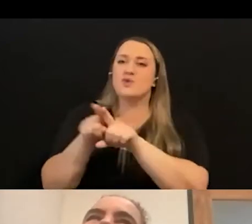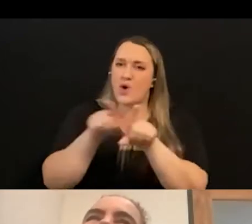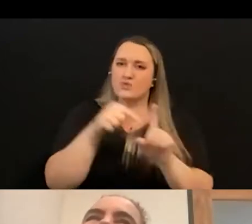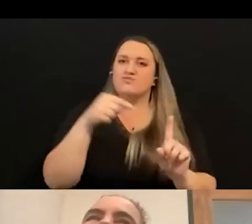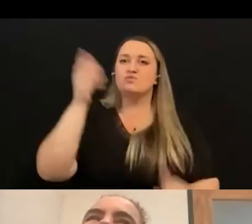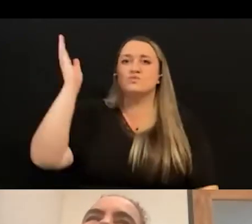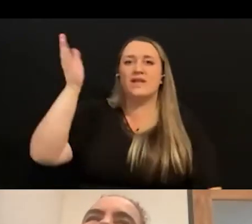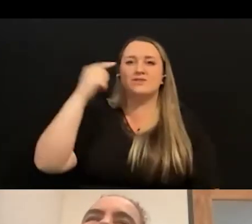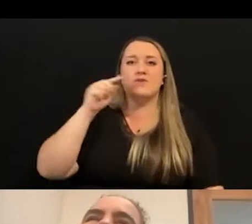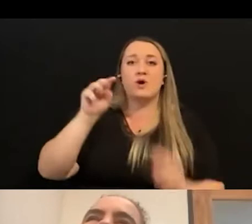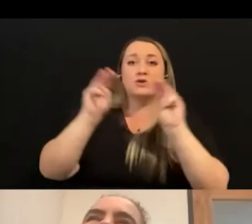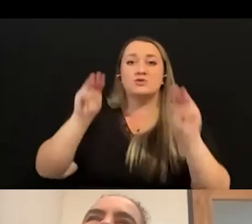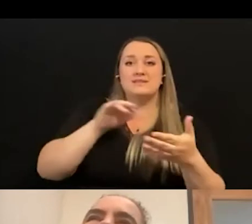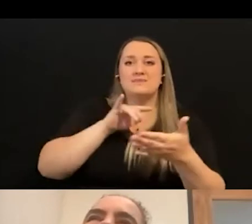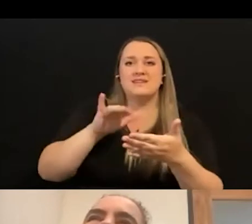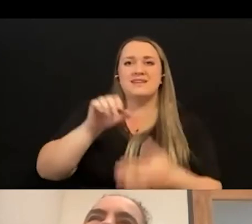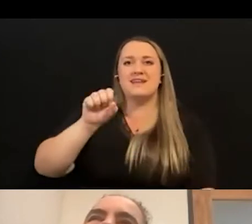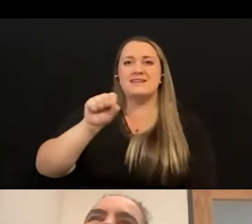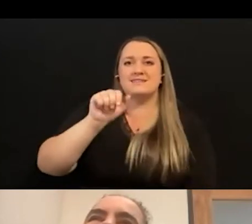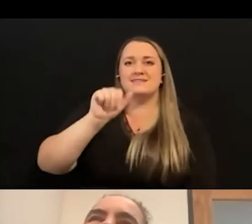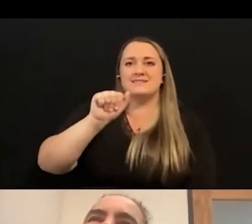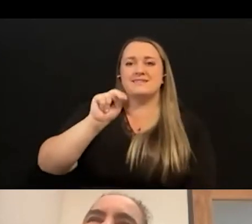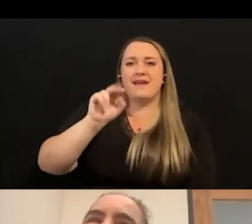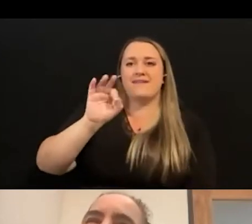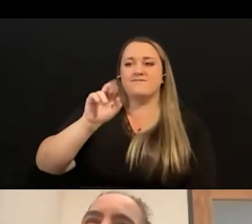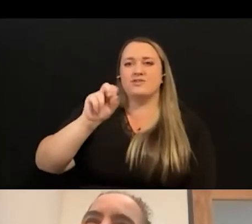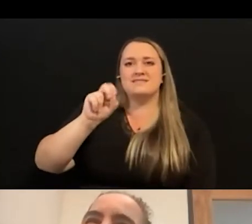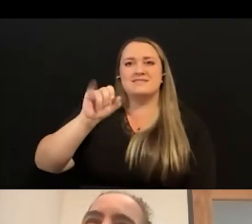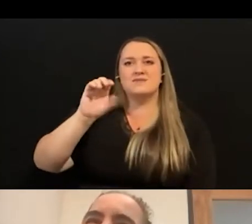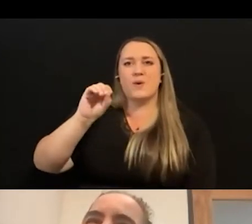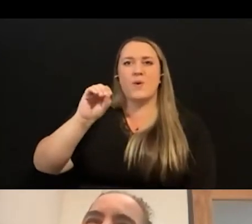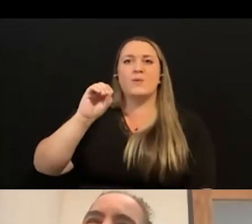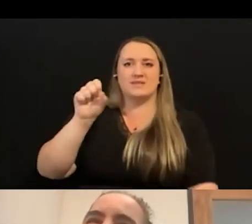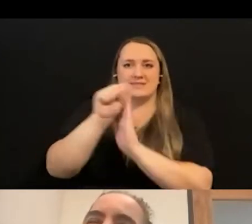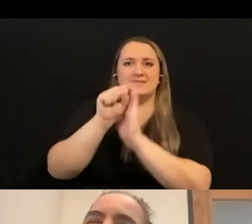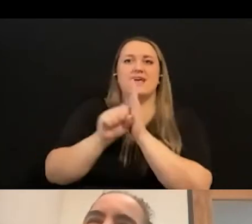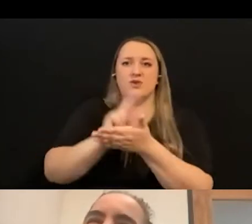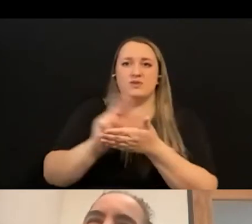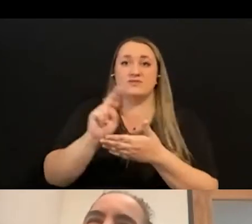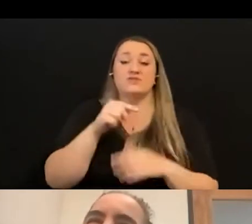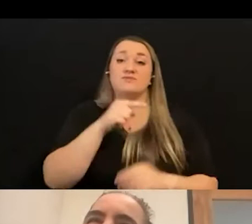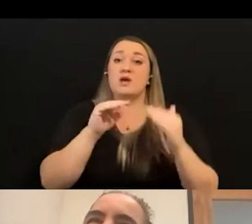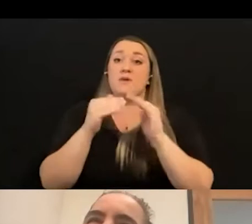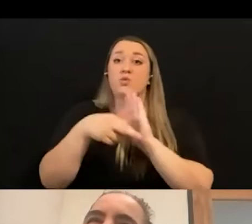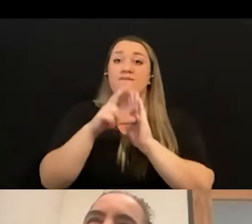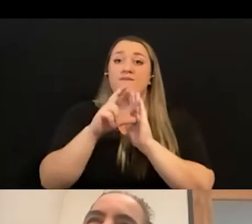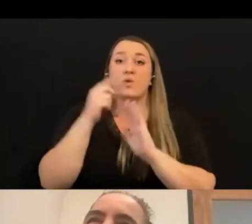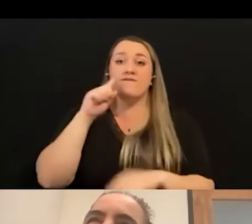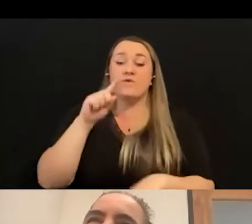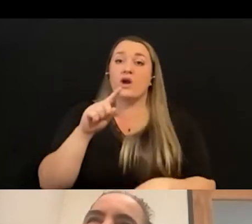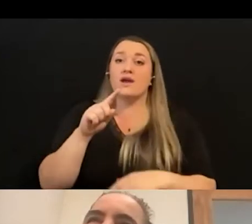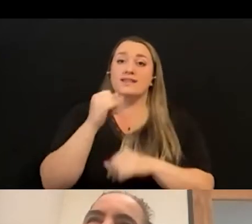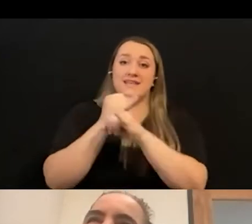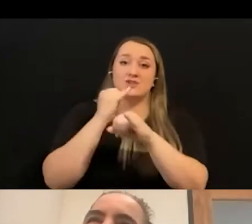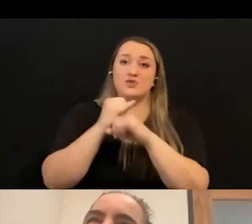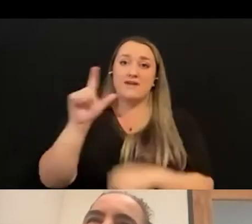museum studies at San Francisco State University, a peer reviewer for both the Institute of Museum and Library Services and